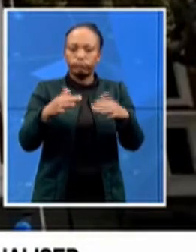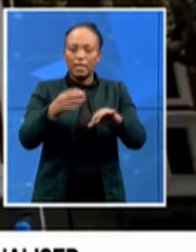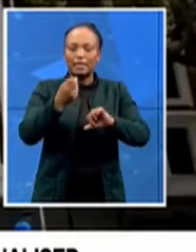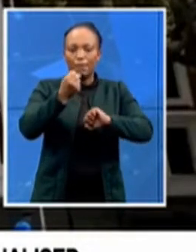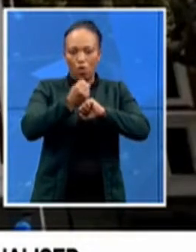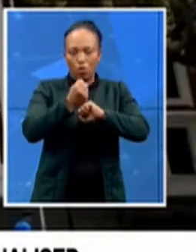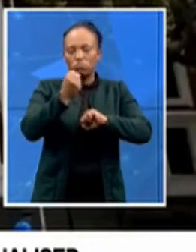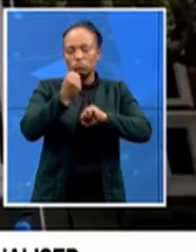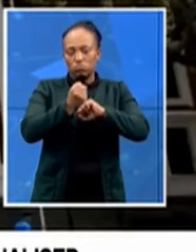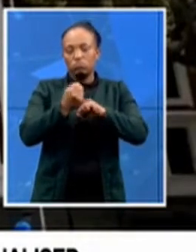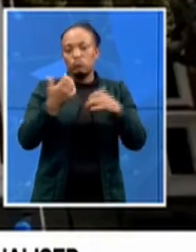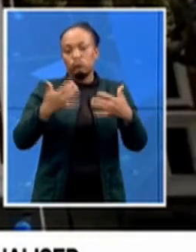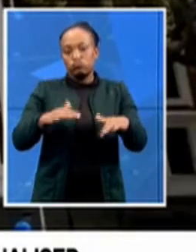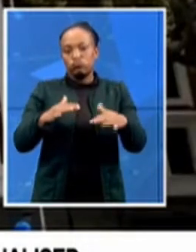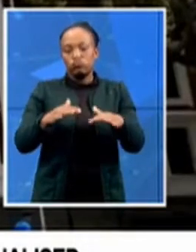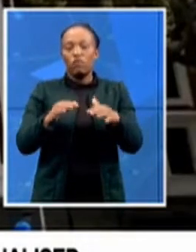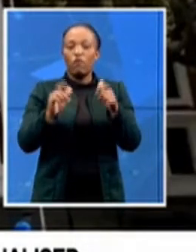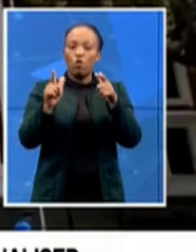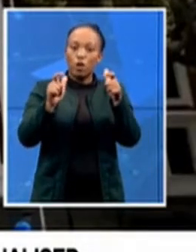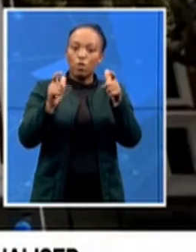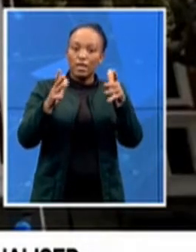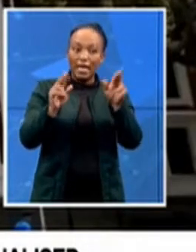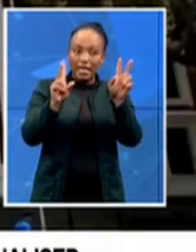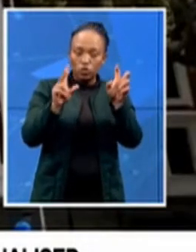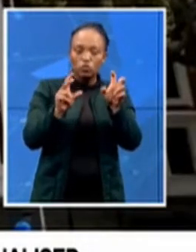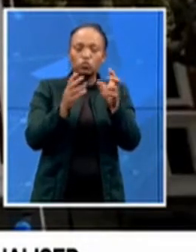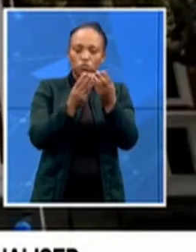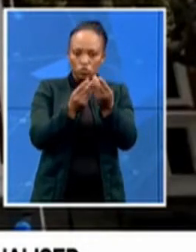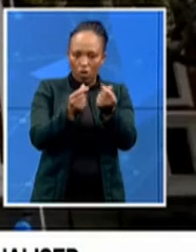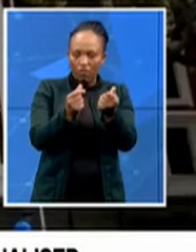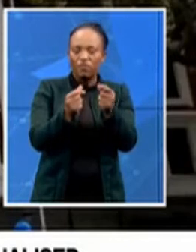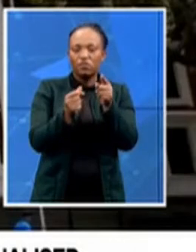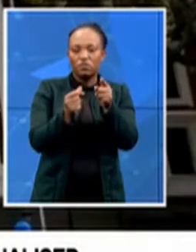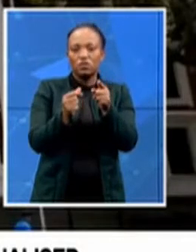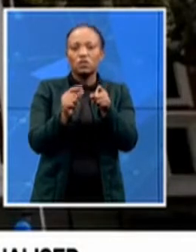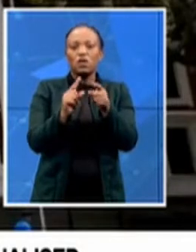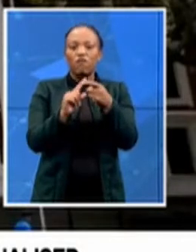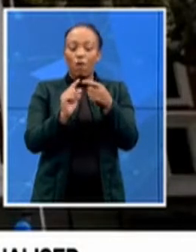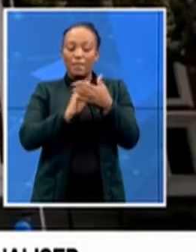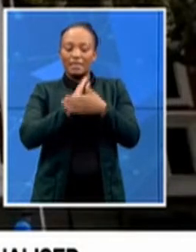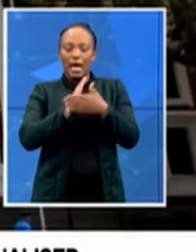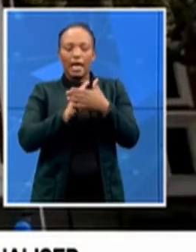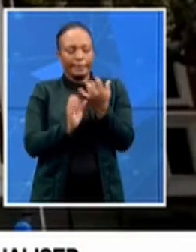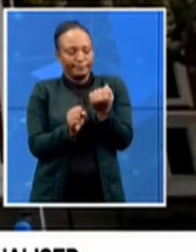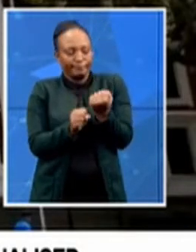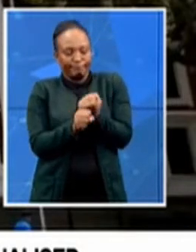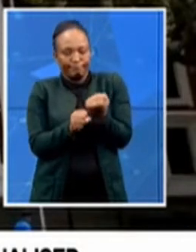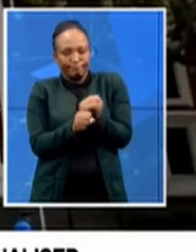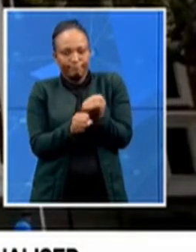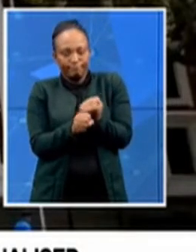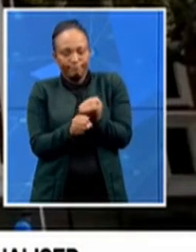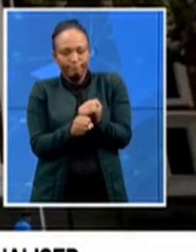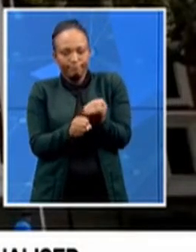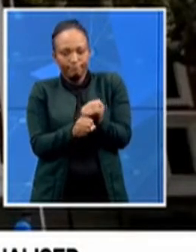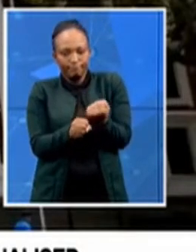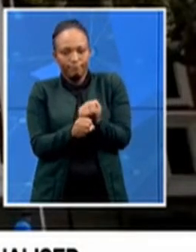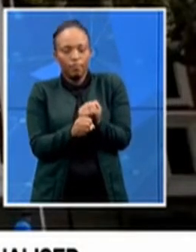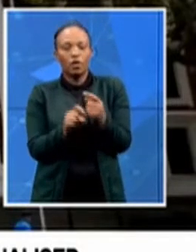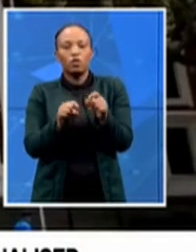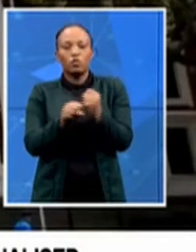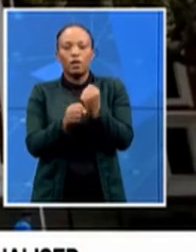matters. From our side, we're pulling all stops to make sure that we can get as many of the available